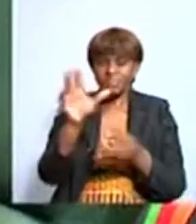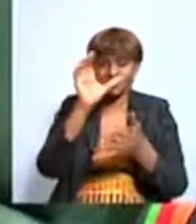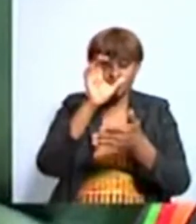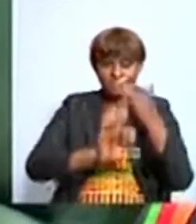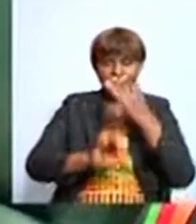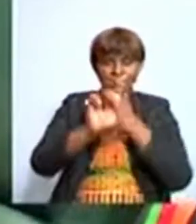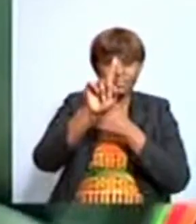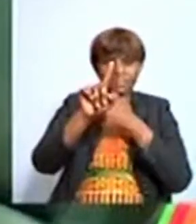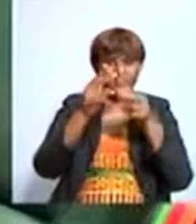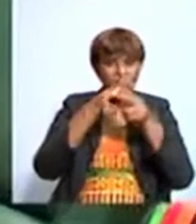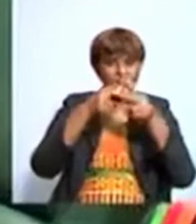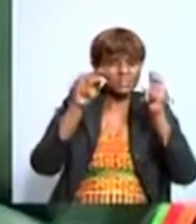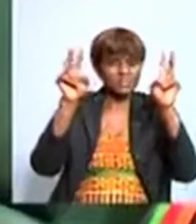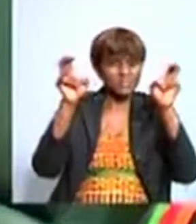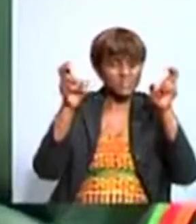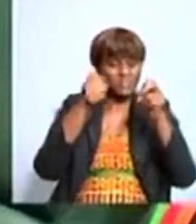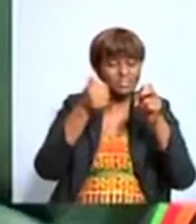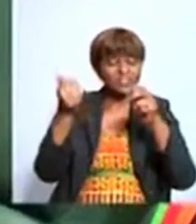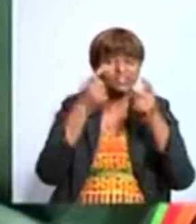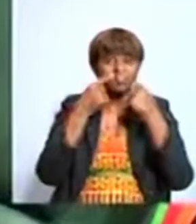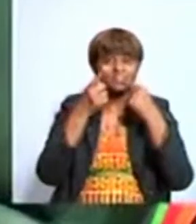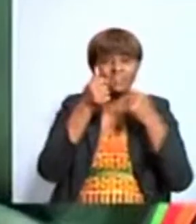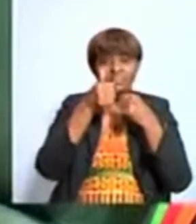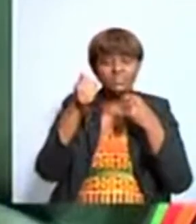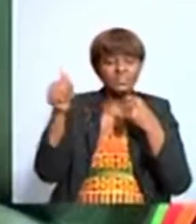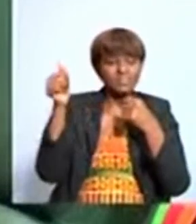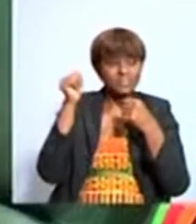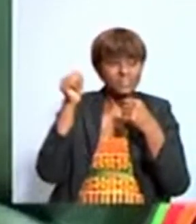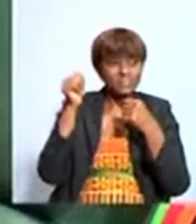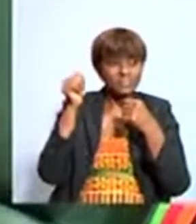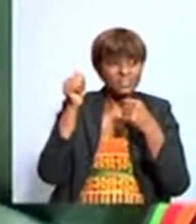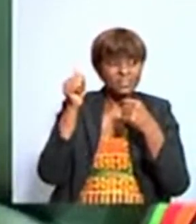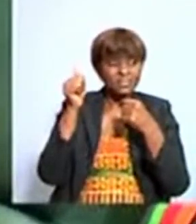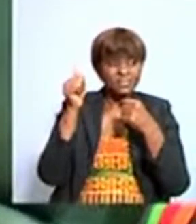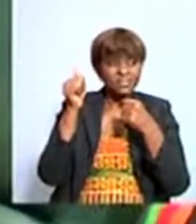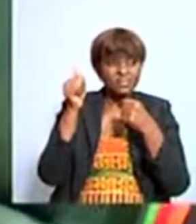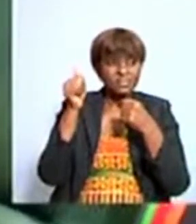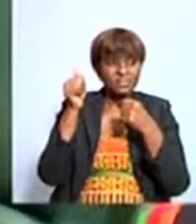1, short title. Any debate? Any objection?